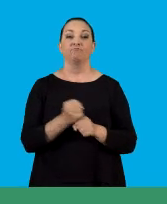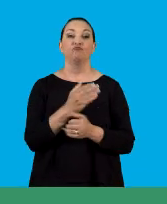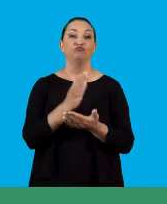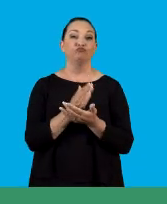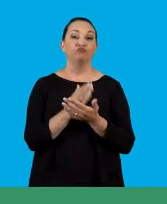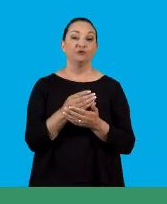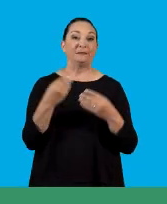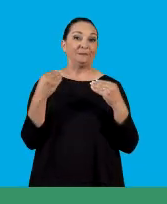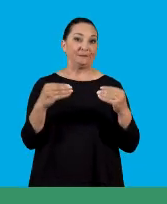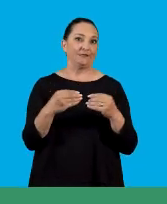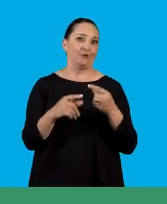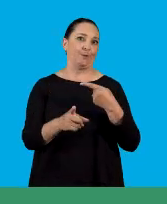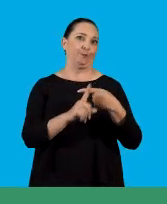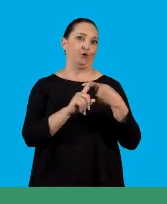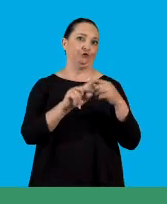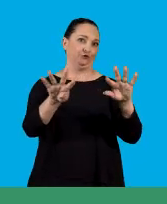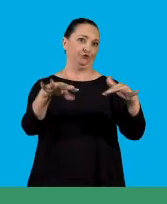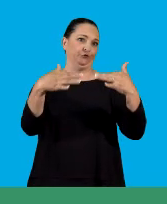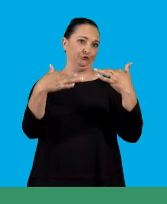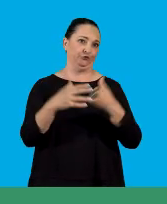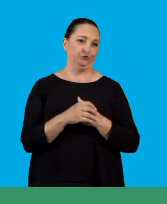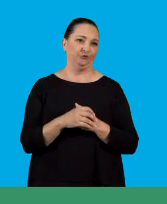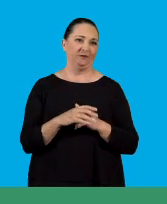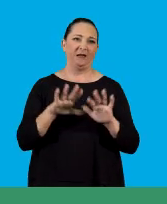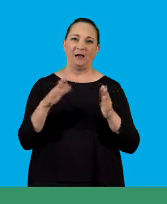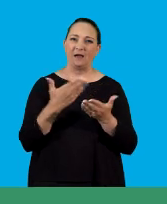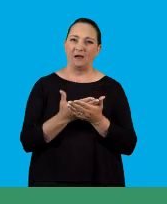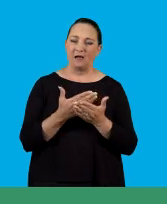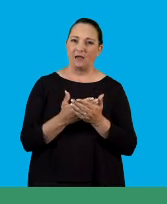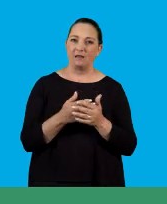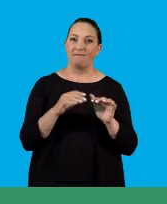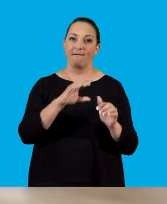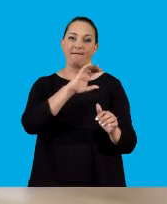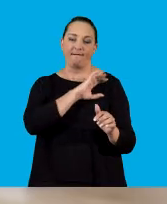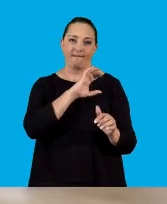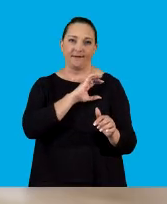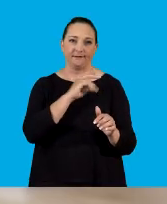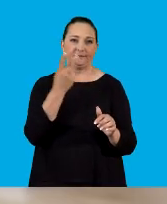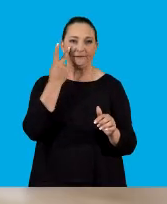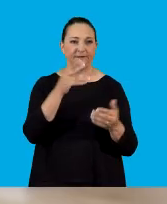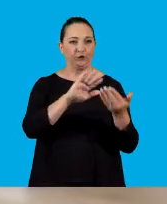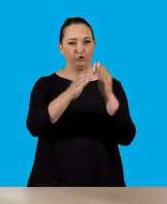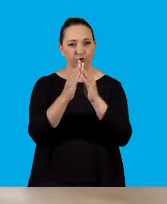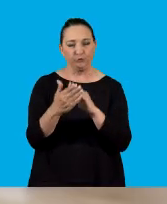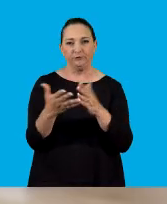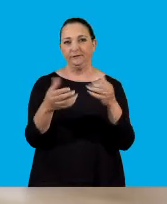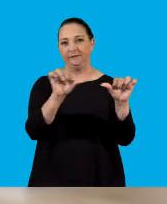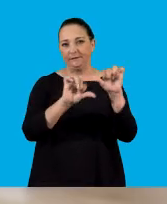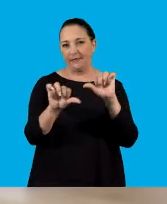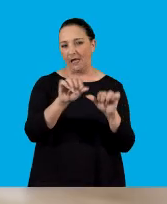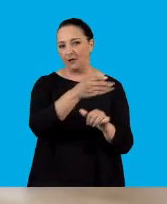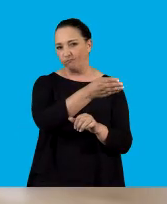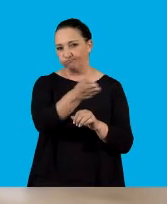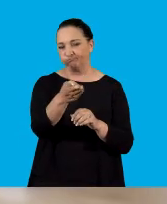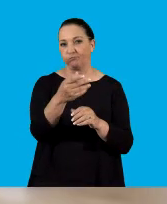positive image of the business, to say how can they make sure that customers, the community, the society